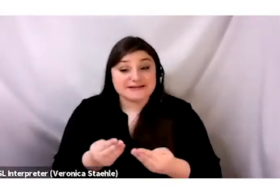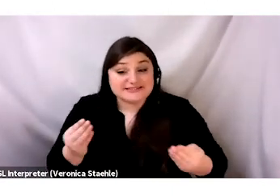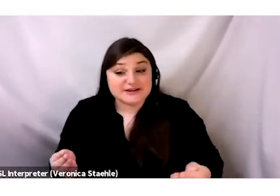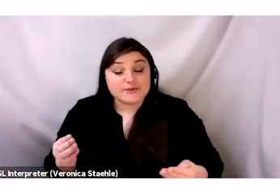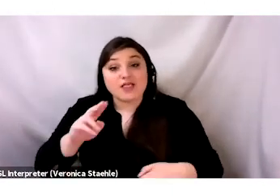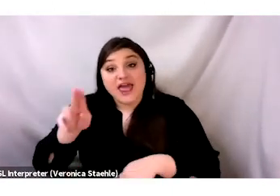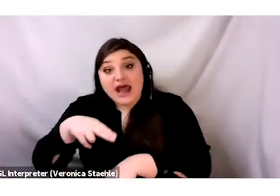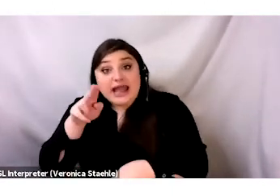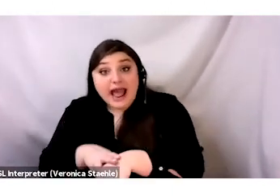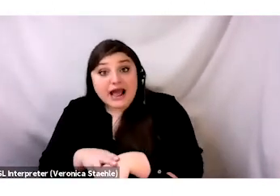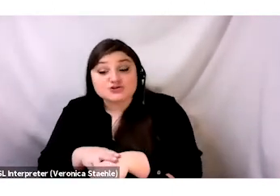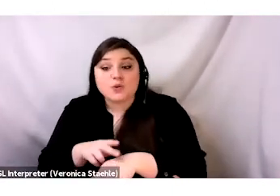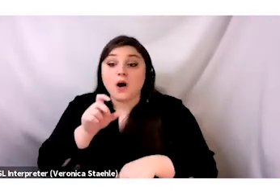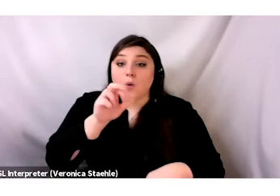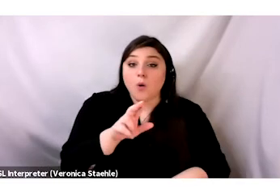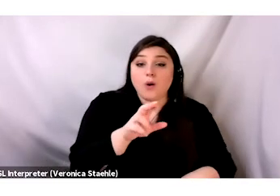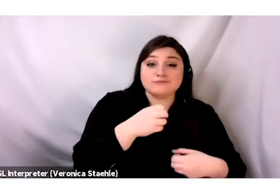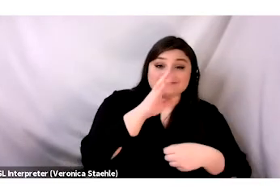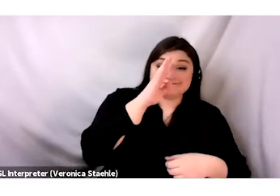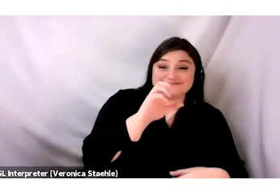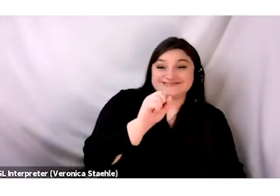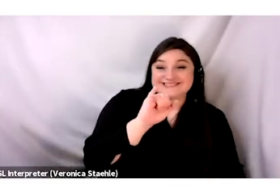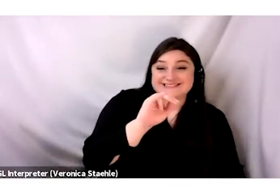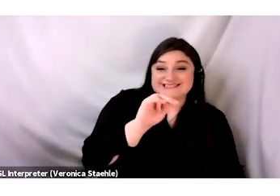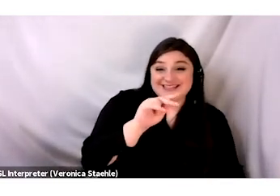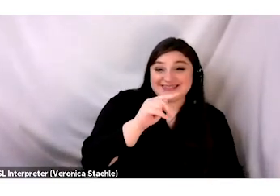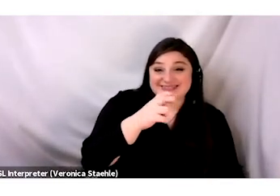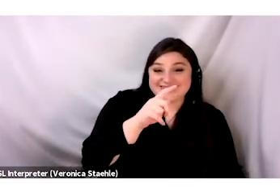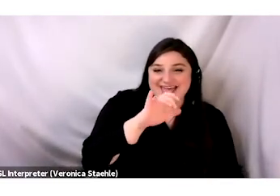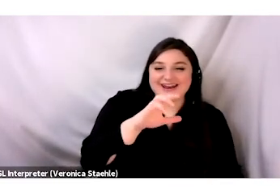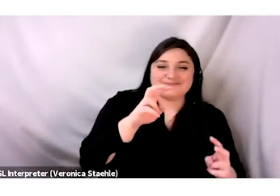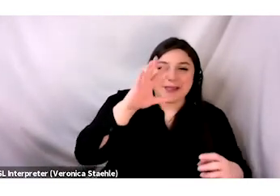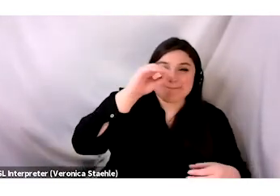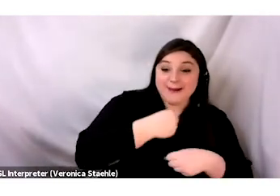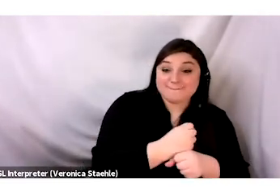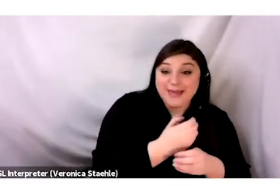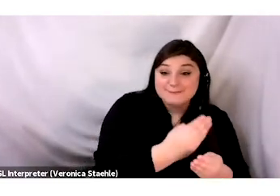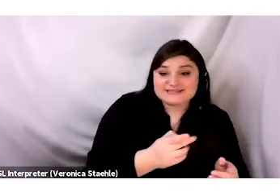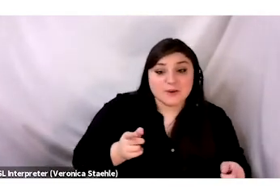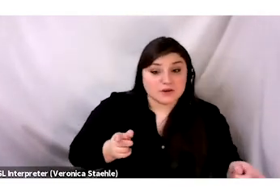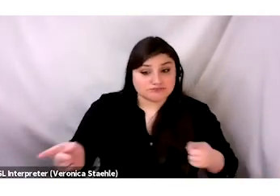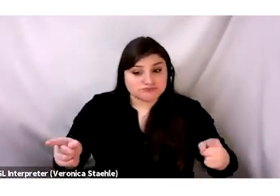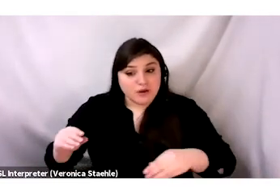materials compared to synthetic man-made ones make humans feel different? I love this question.